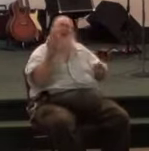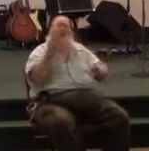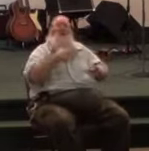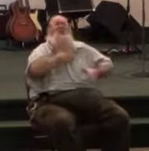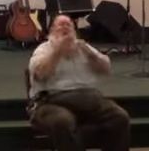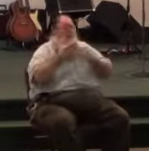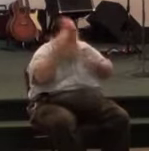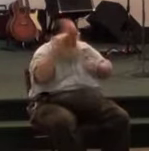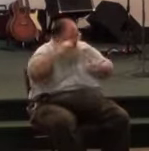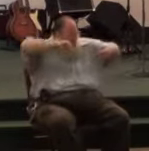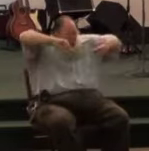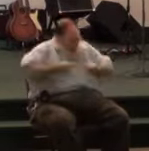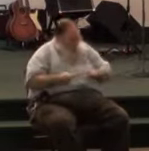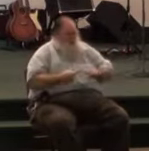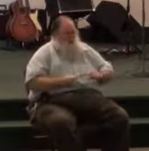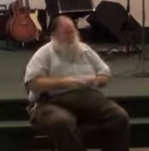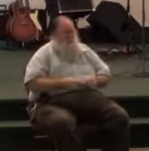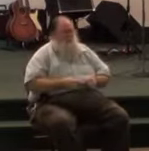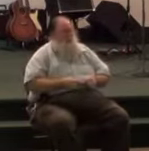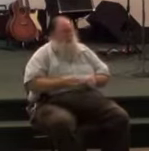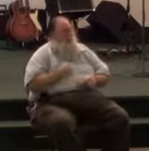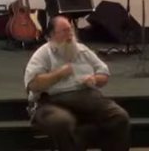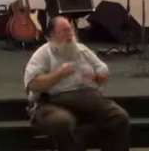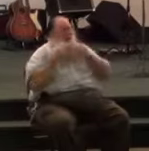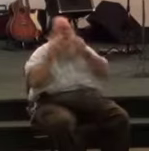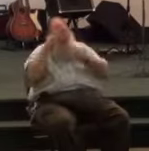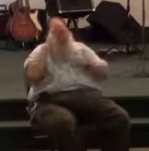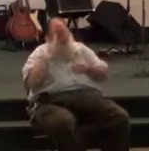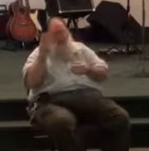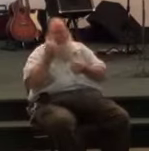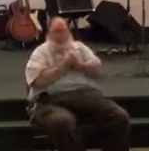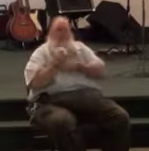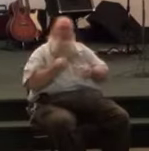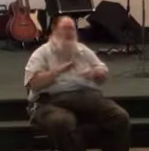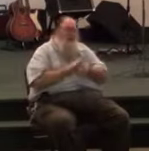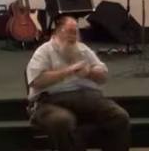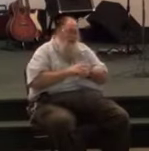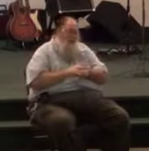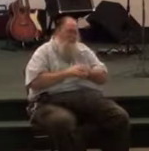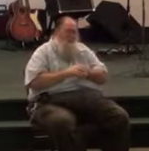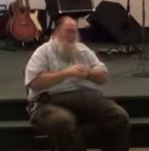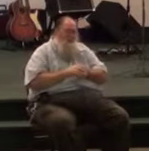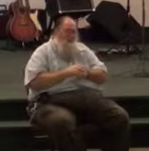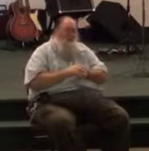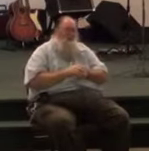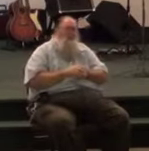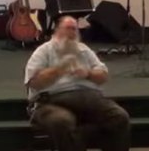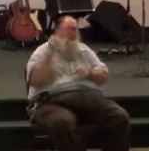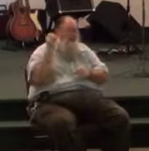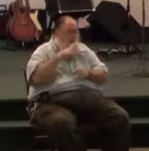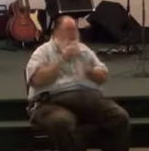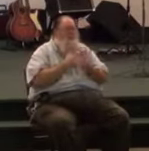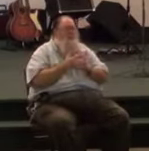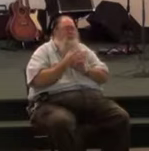I thank God that he loved me enough to send Jesus to take my place. Let's take the body